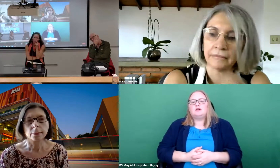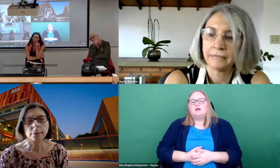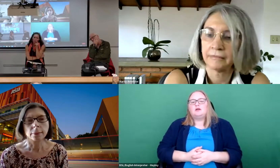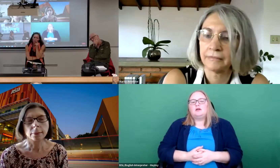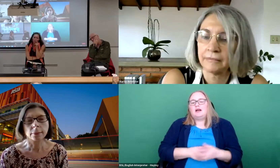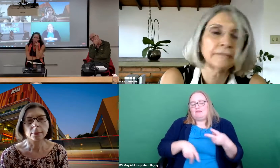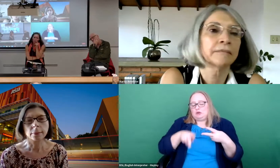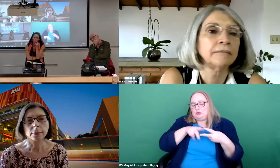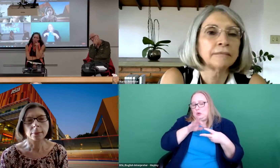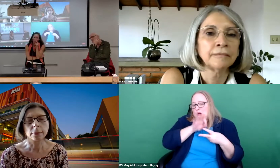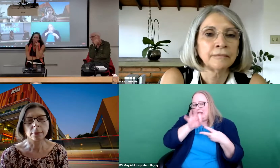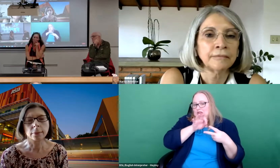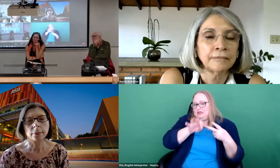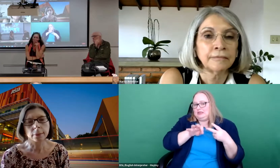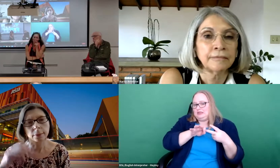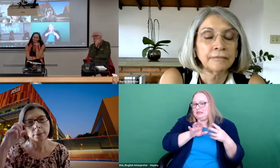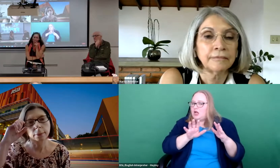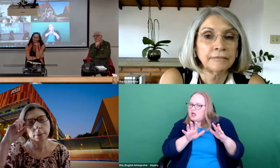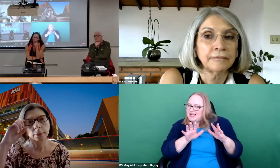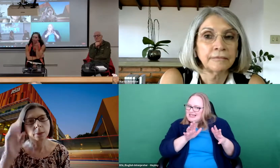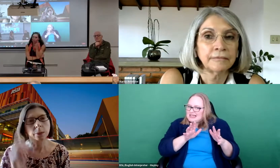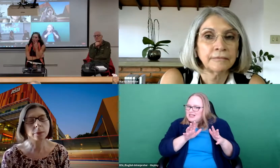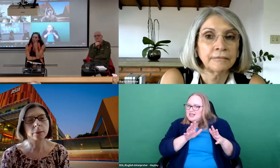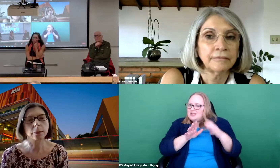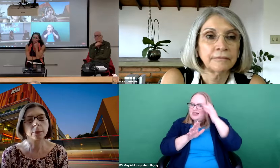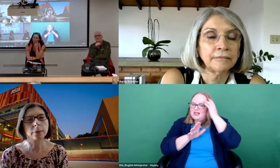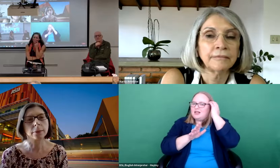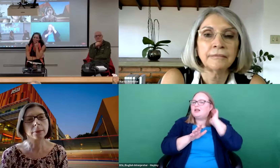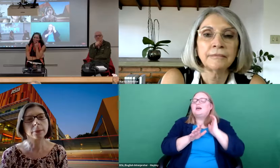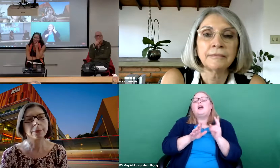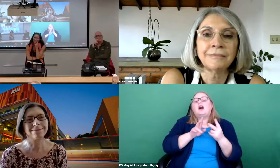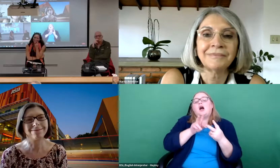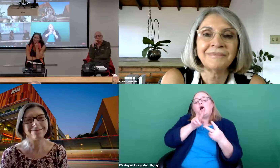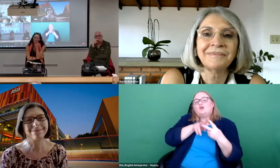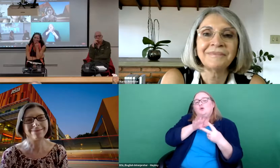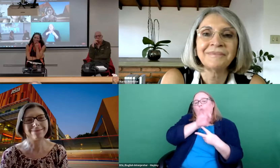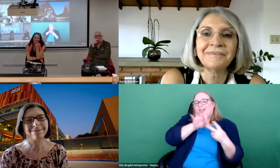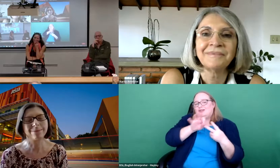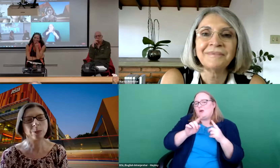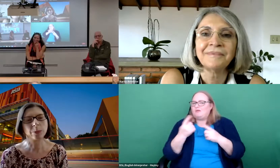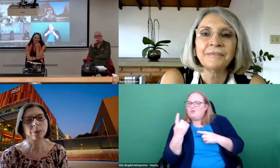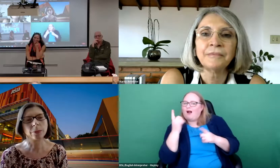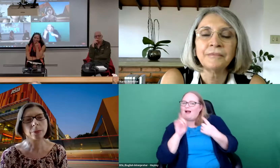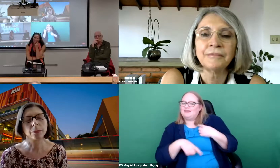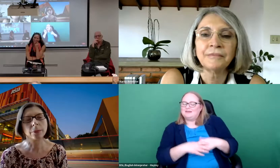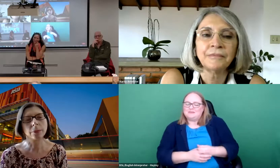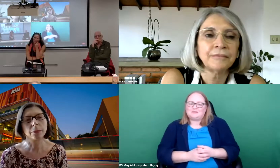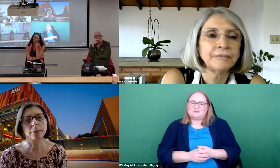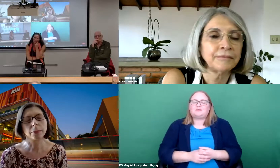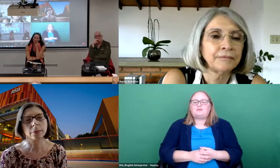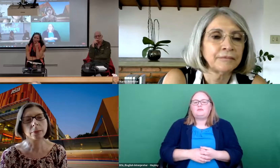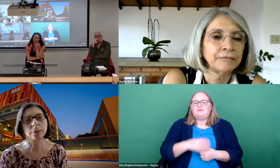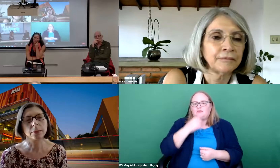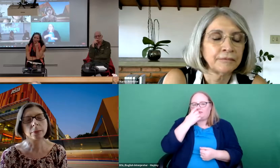two questions. They're about the same, but twofold. I'll try to give one answer. Right. I'm very interested